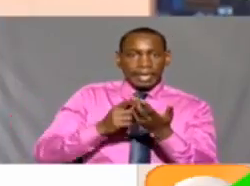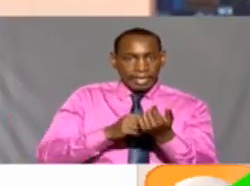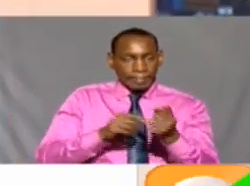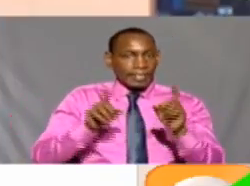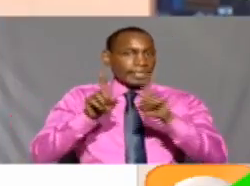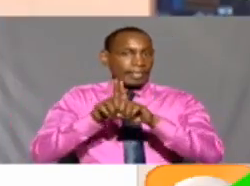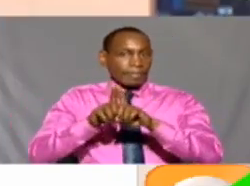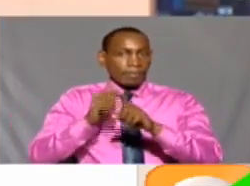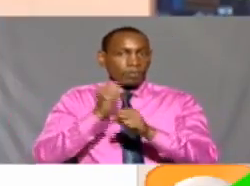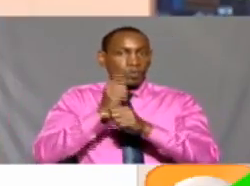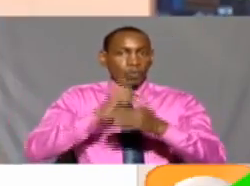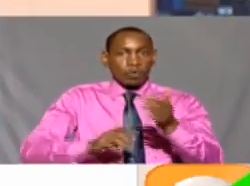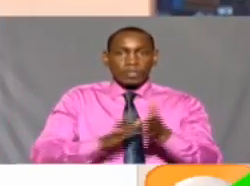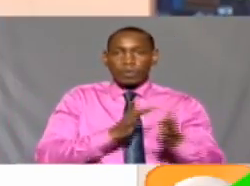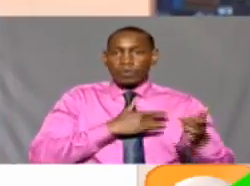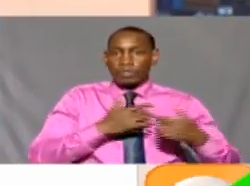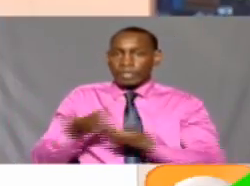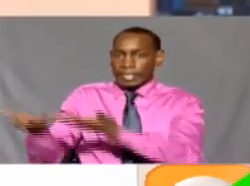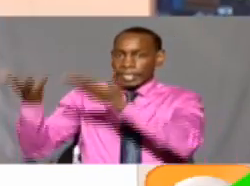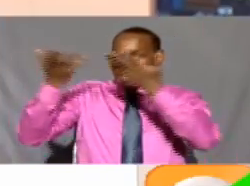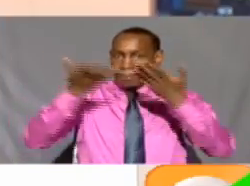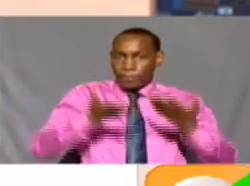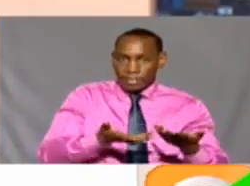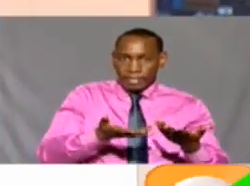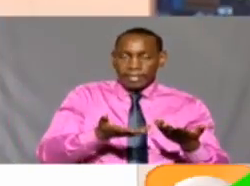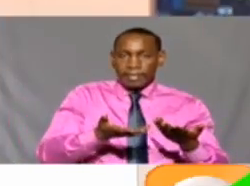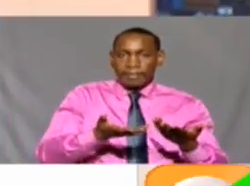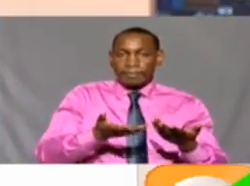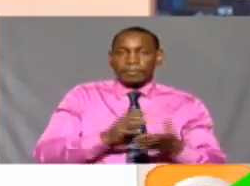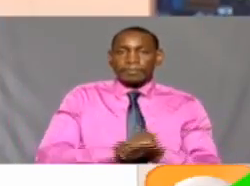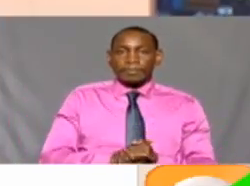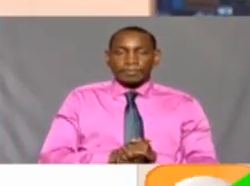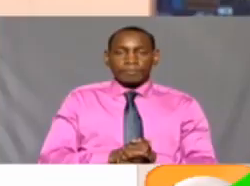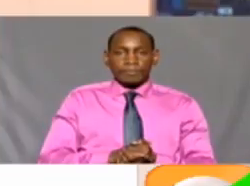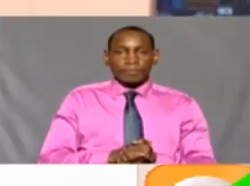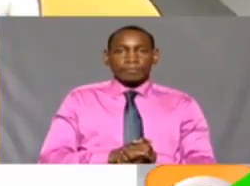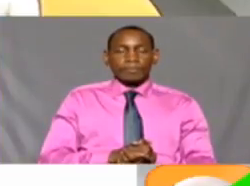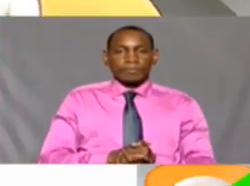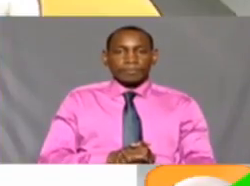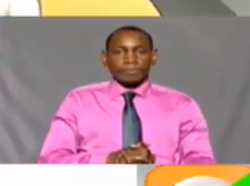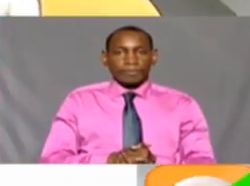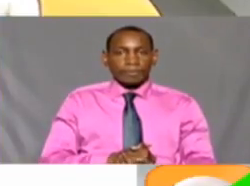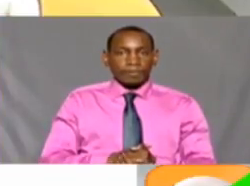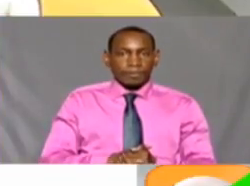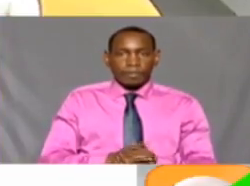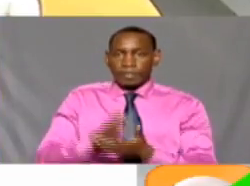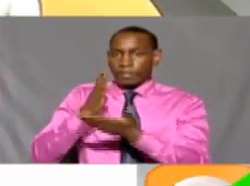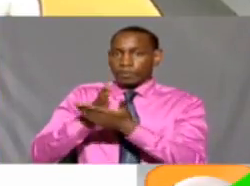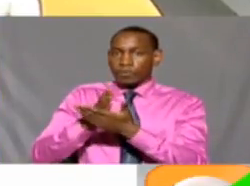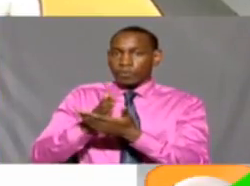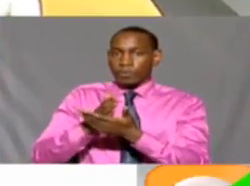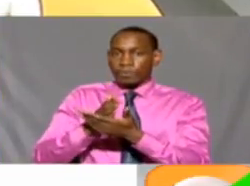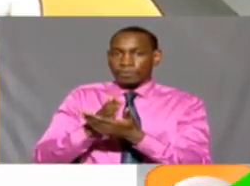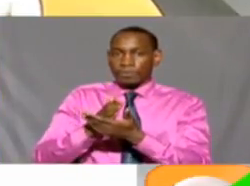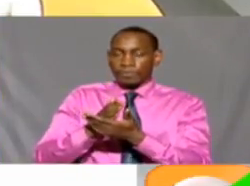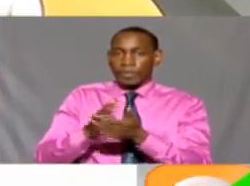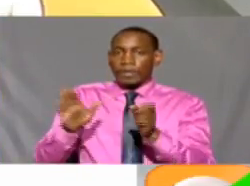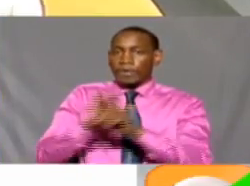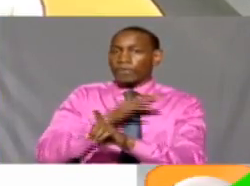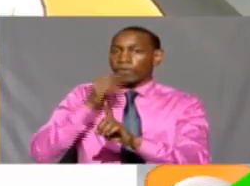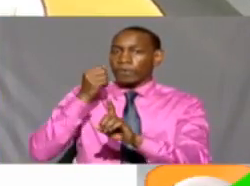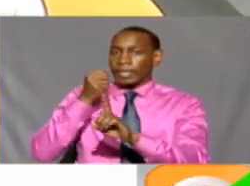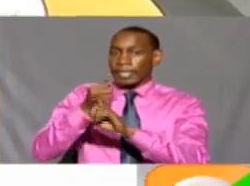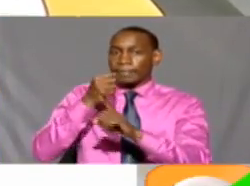to do in terms of either importing from the region or getting it outside the region. Okay. And of course, the full effects of the